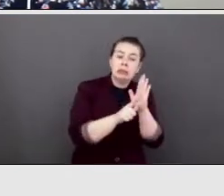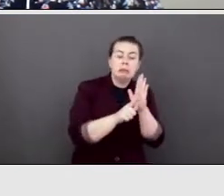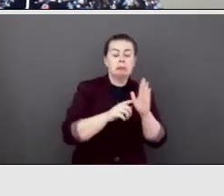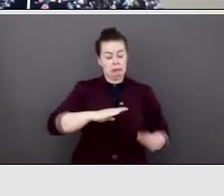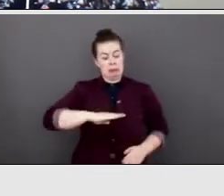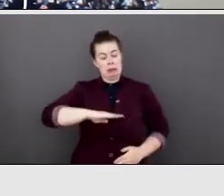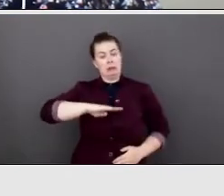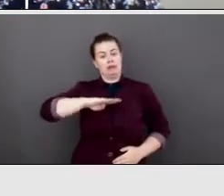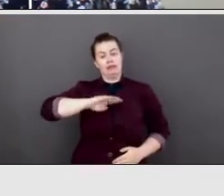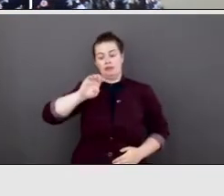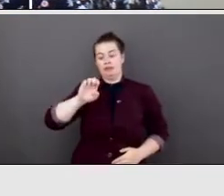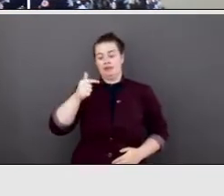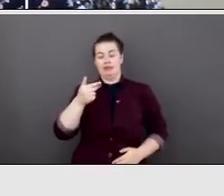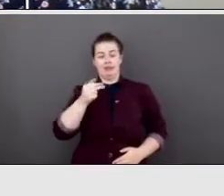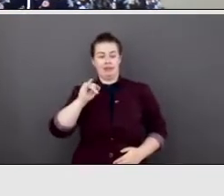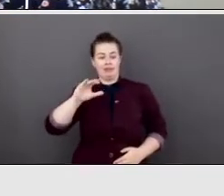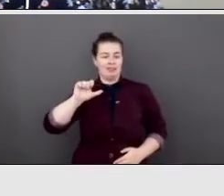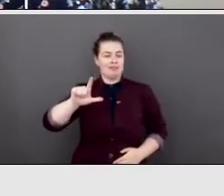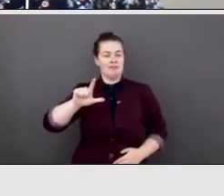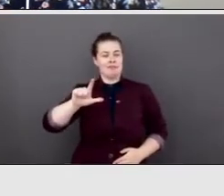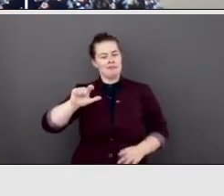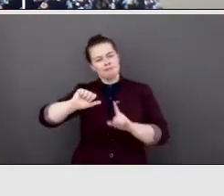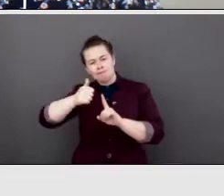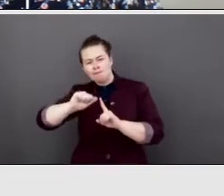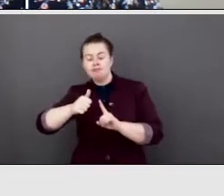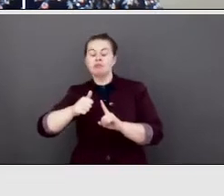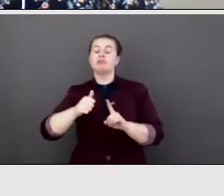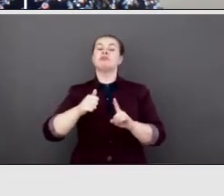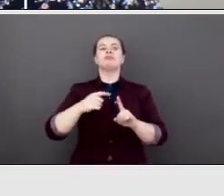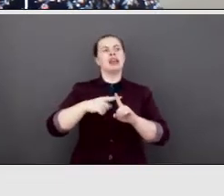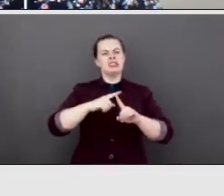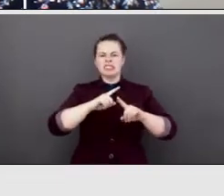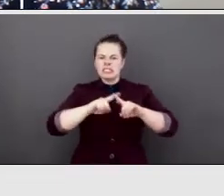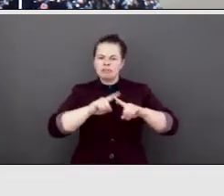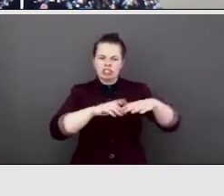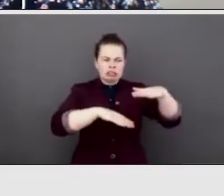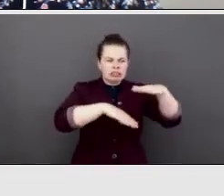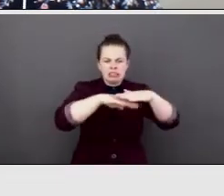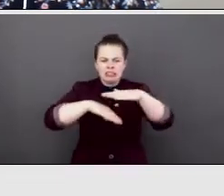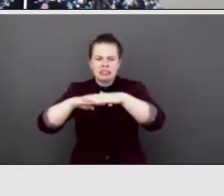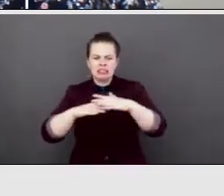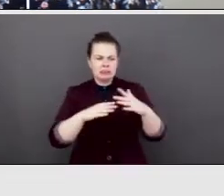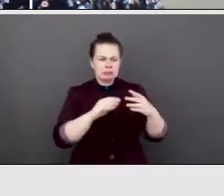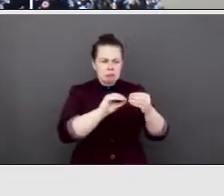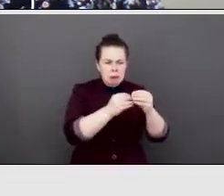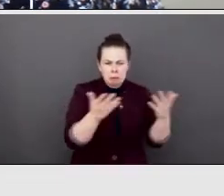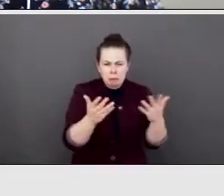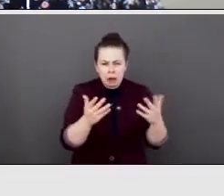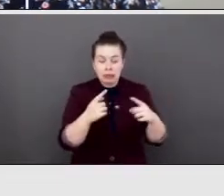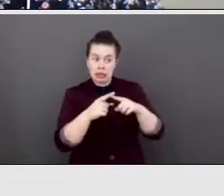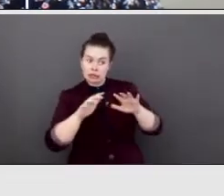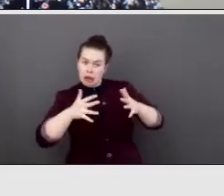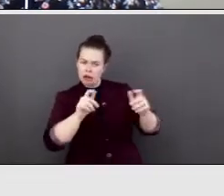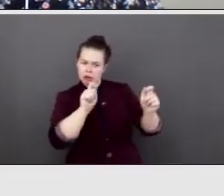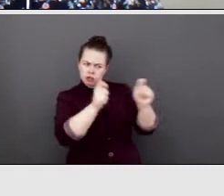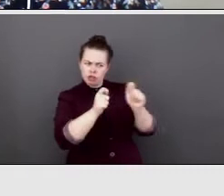ethical context, the limitations, constraints, and risks associated with each healthcare system, and lastly,